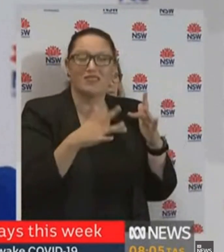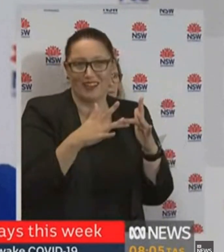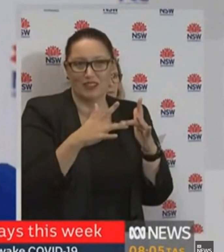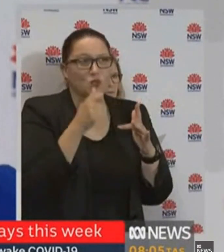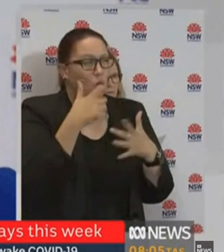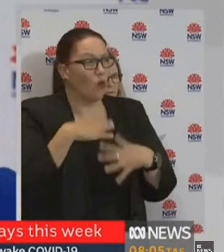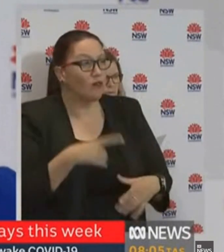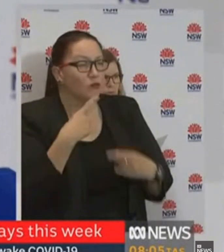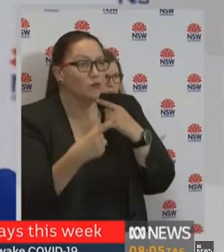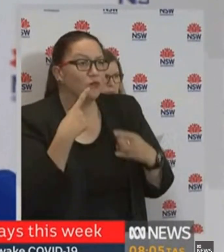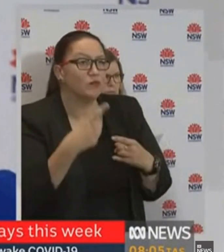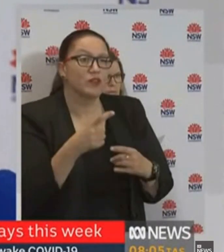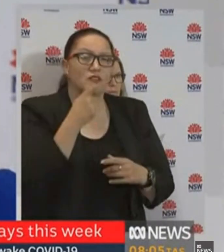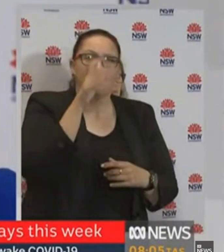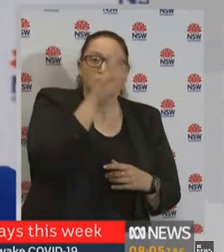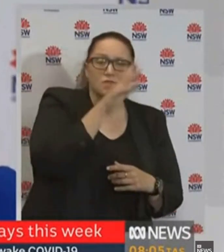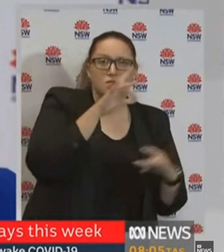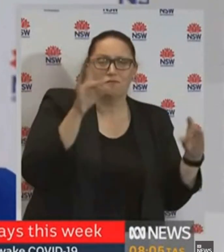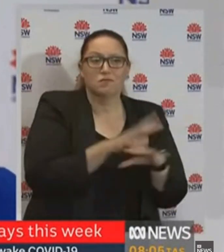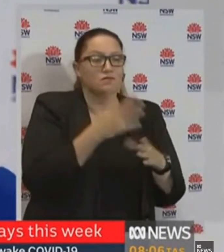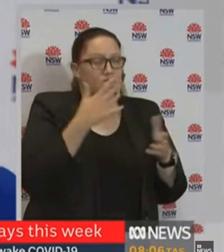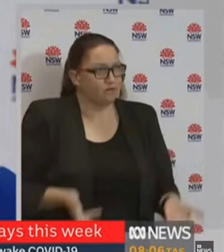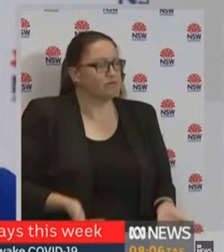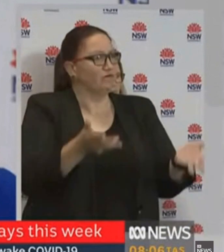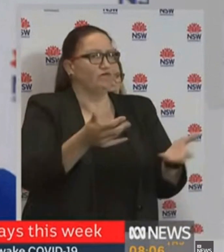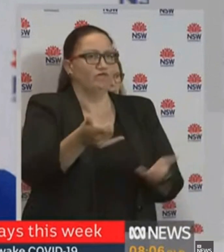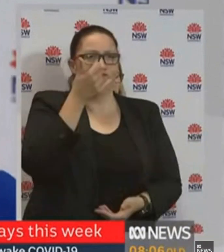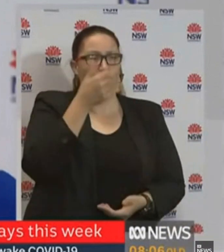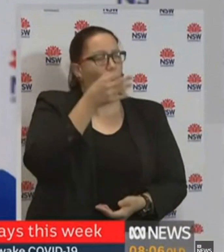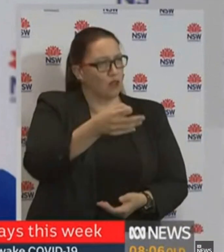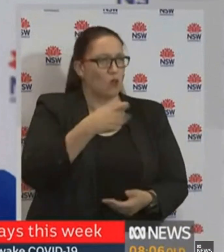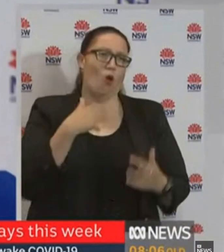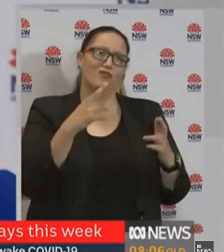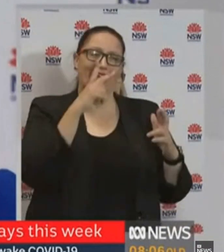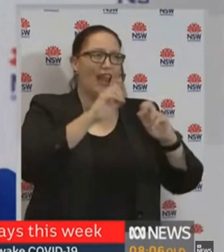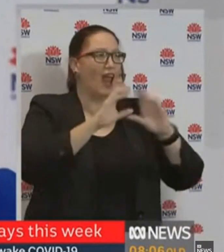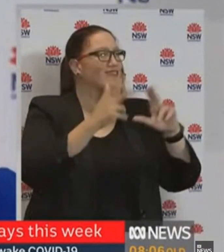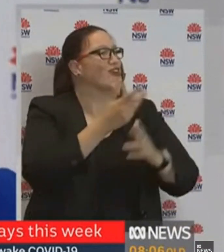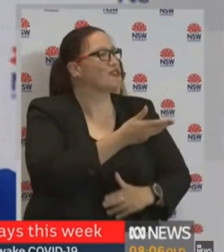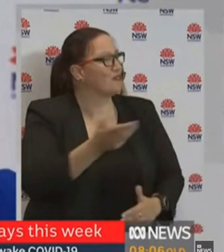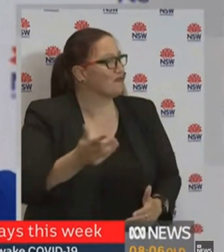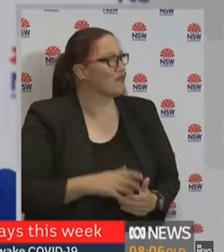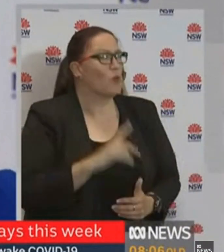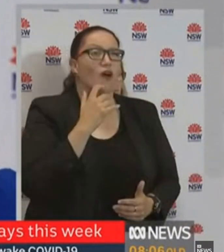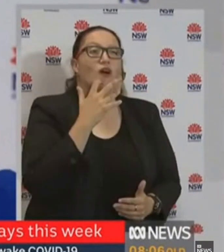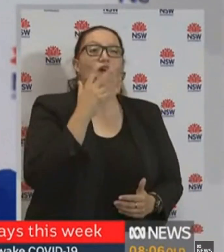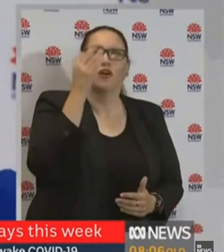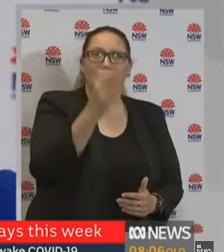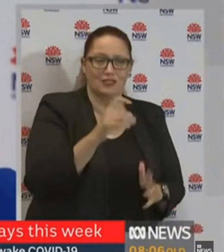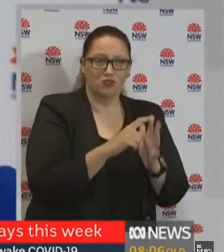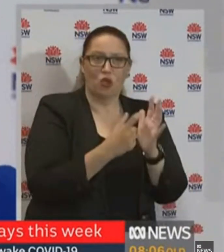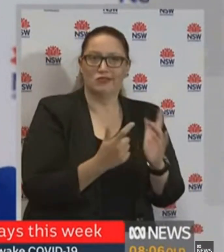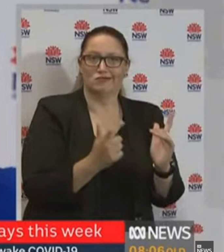issues, any questions you might have over the next few days. I'll ask Dr. Chant to give her daily update, and then Minister Mitchell will outline in